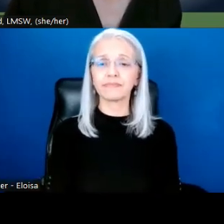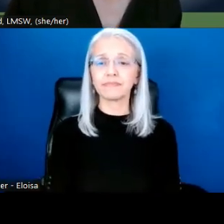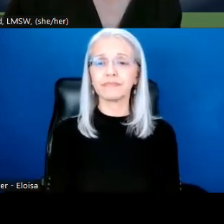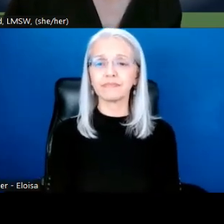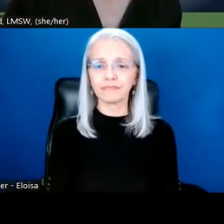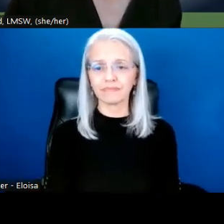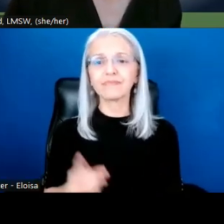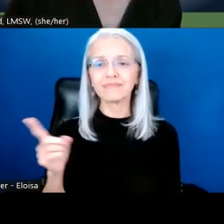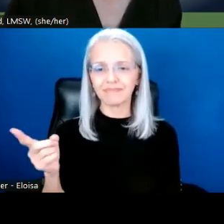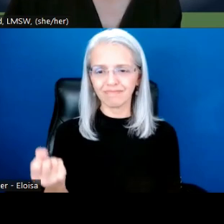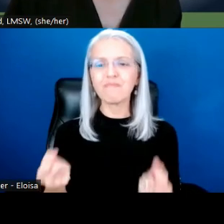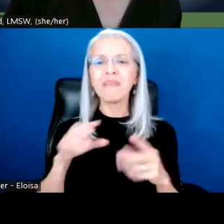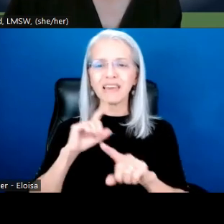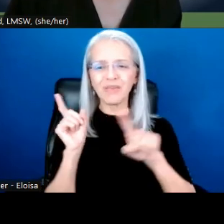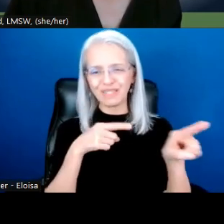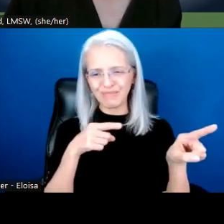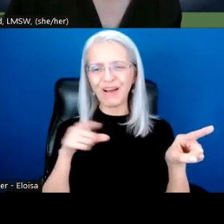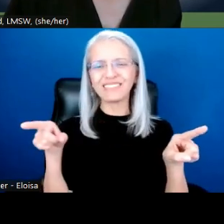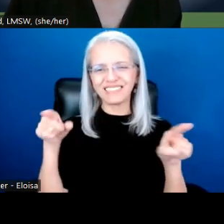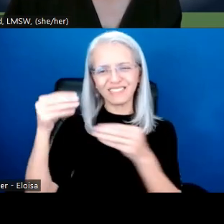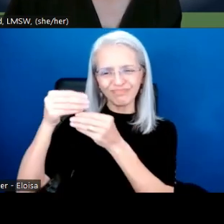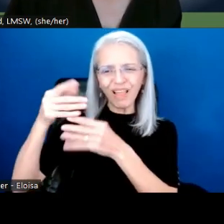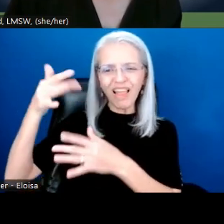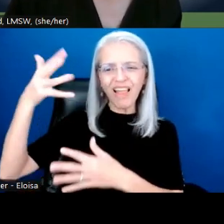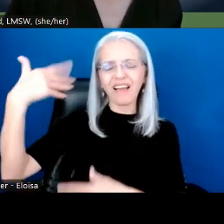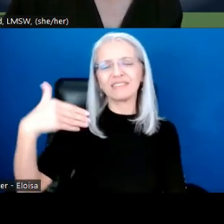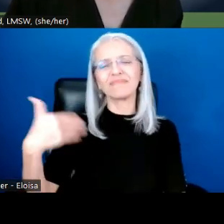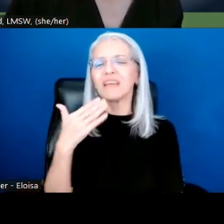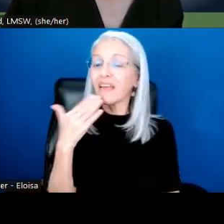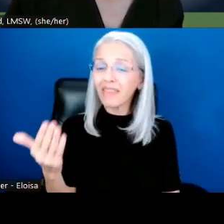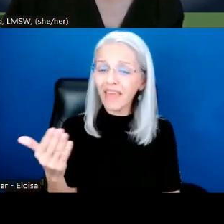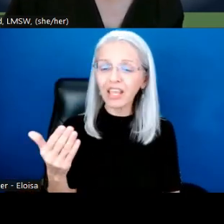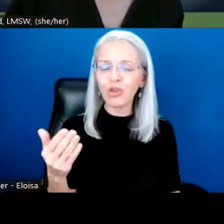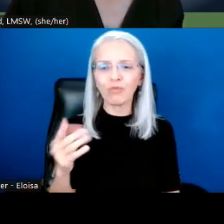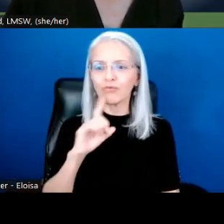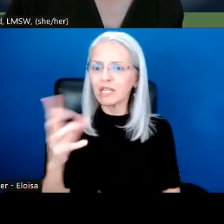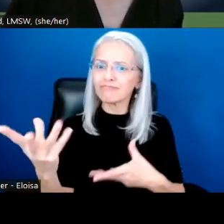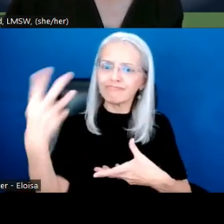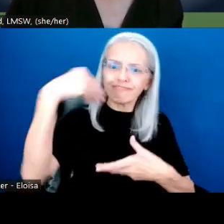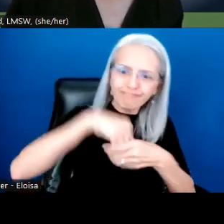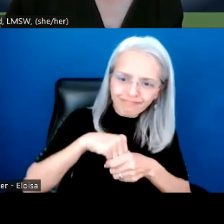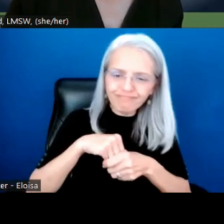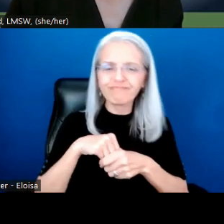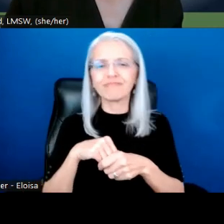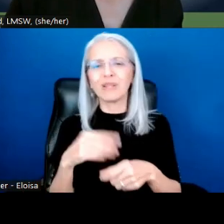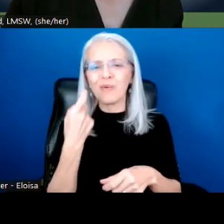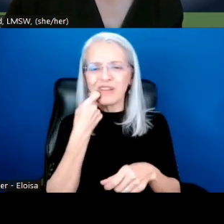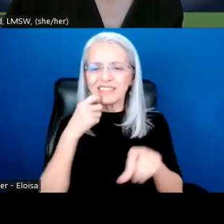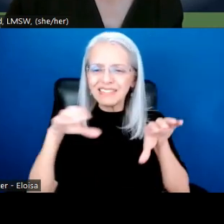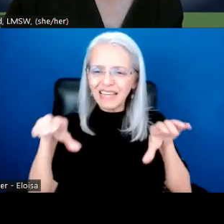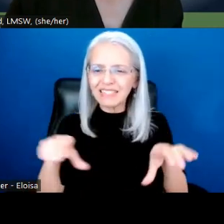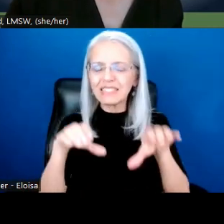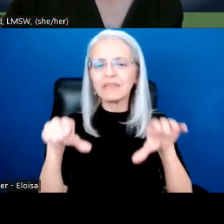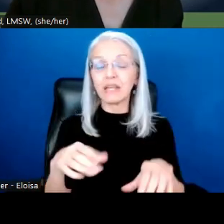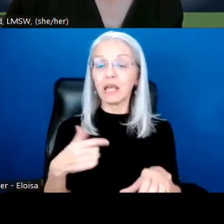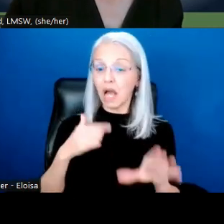Lots of responses and reactions. I want to thank you guys for really engaging in this exercise. And I encourage you to